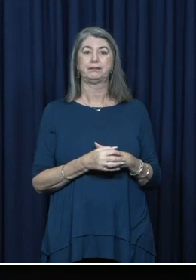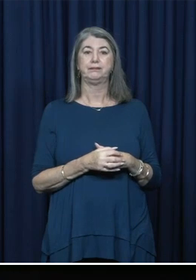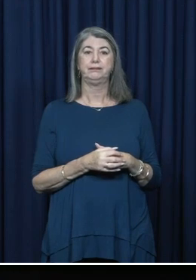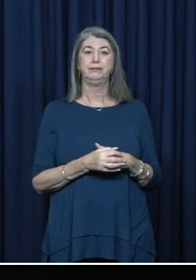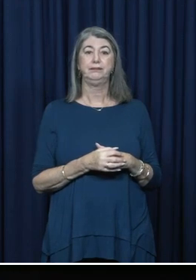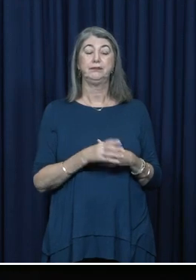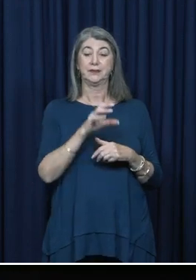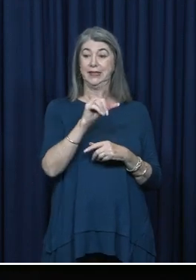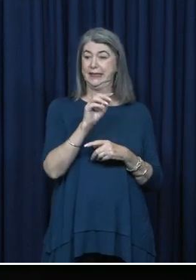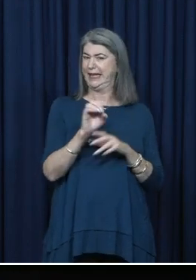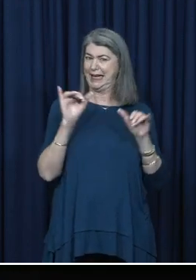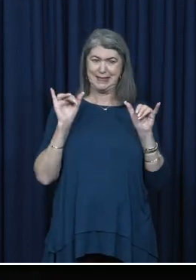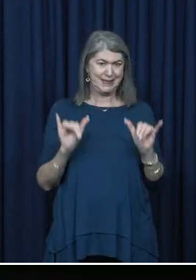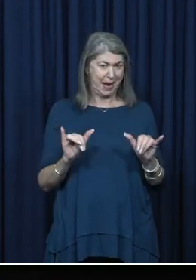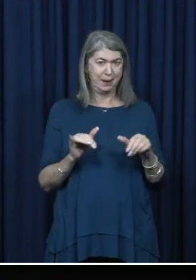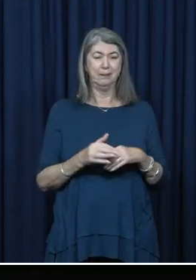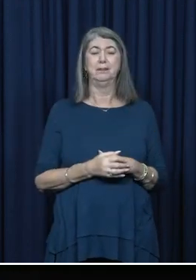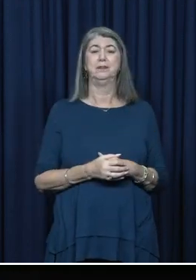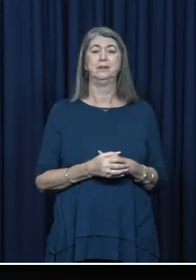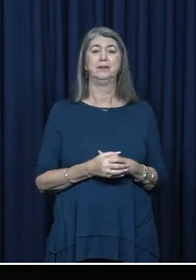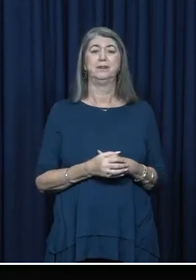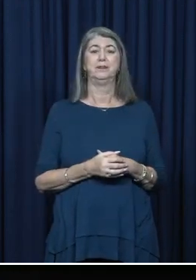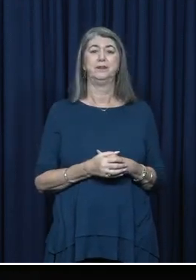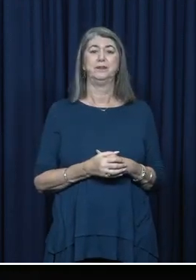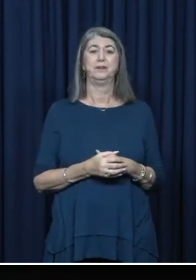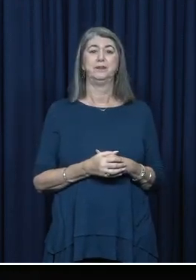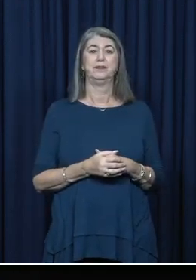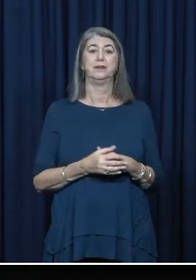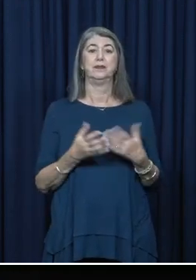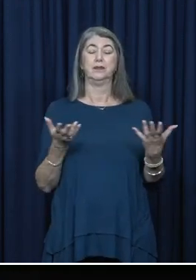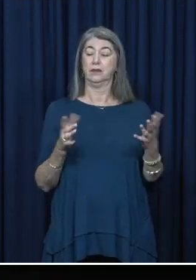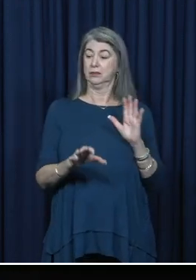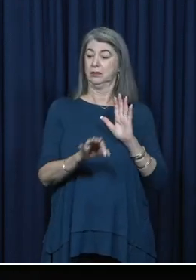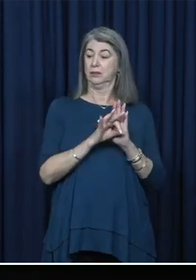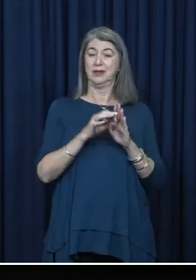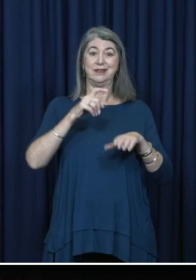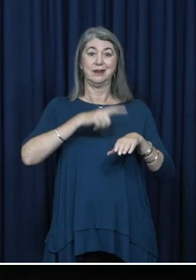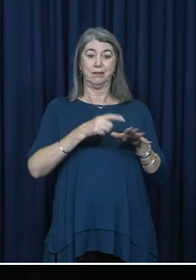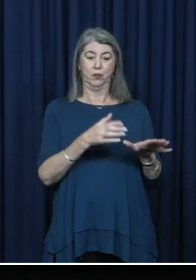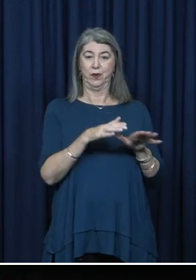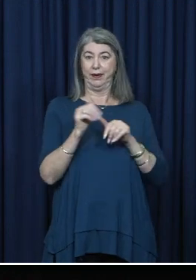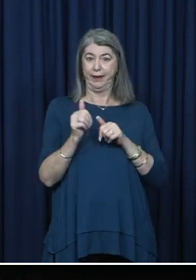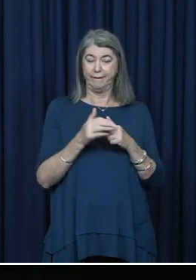The date remains the same, and I'm going to select a time I want to leave.